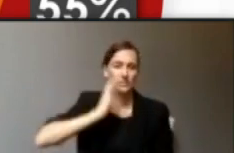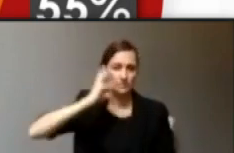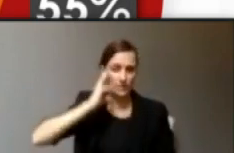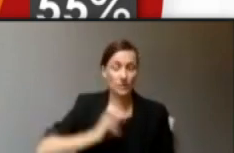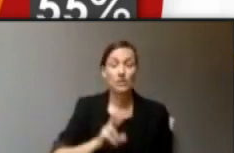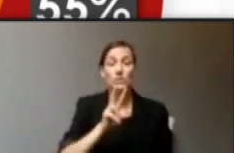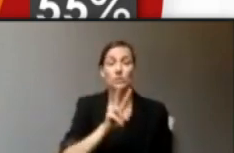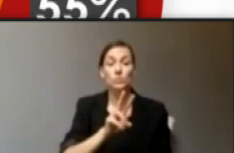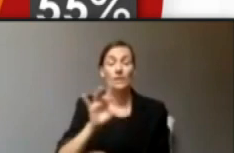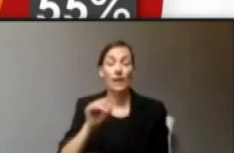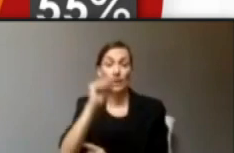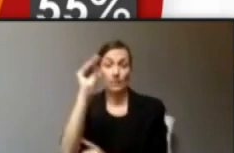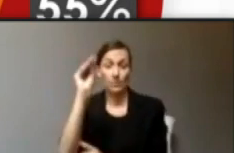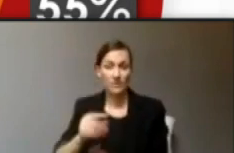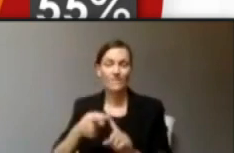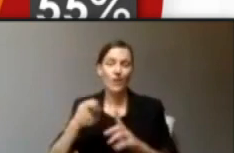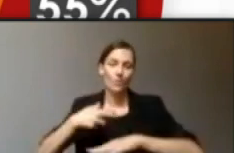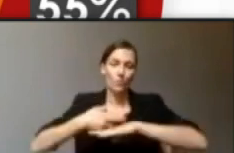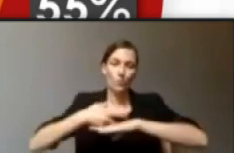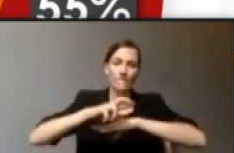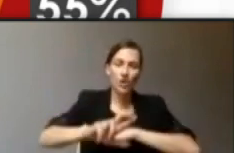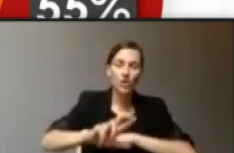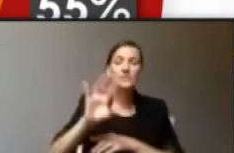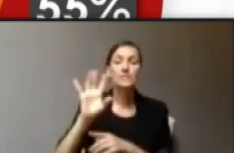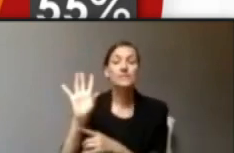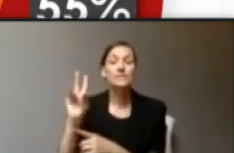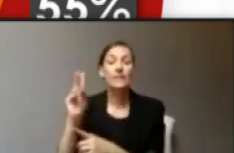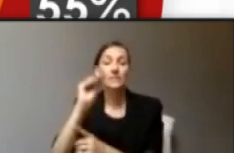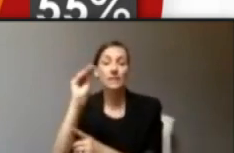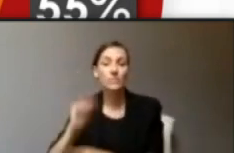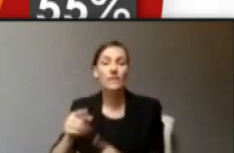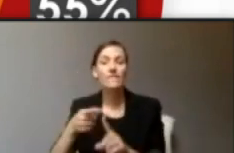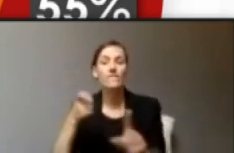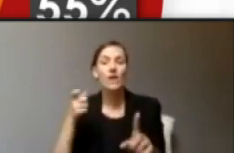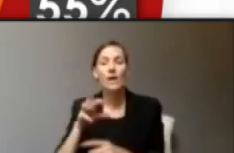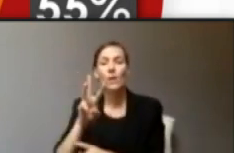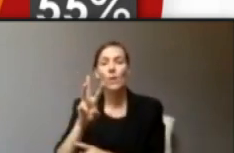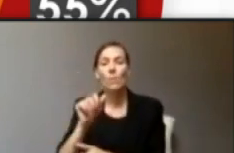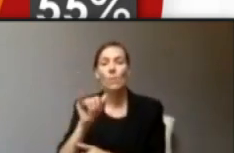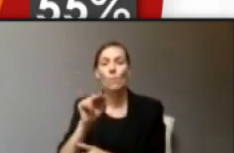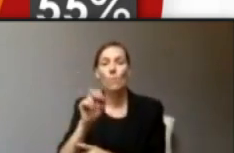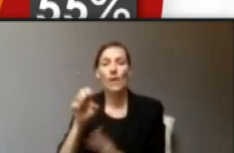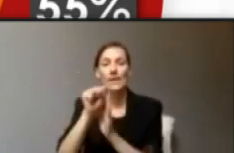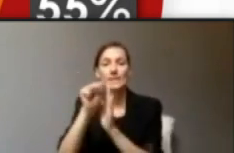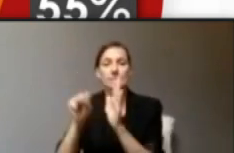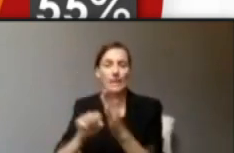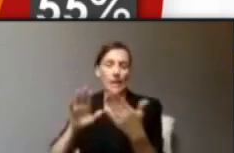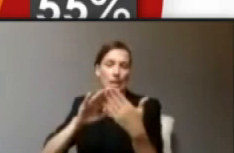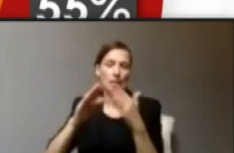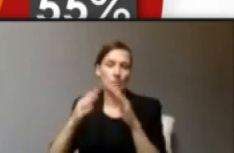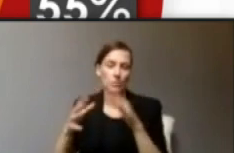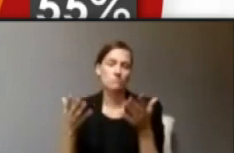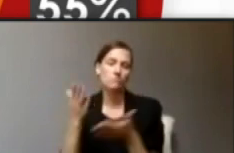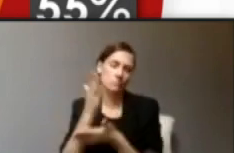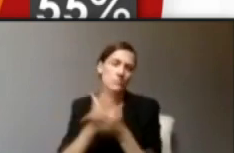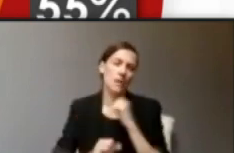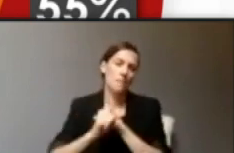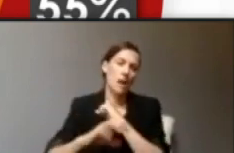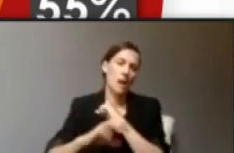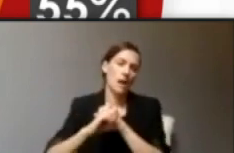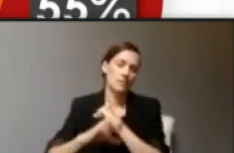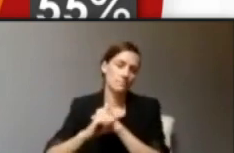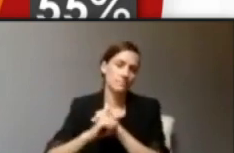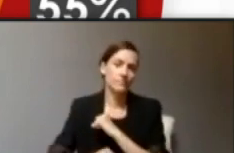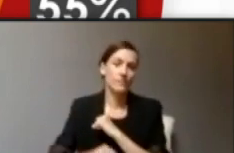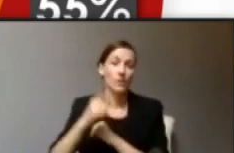28% from referrals, and then 17% from the Wayne State community. So we've done some advertising on Academica.